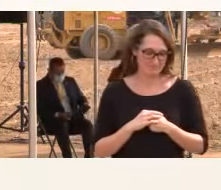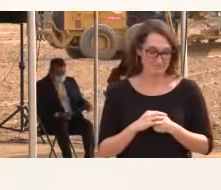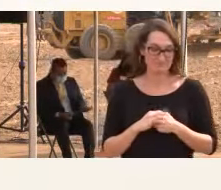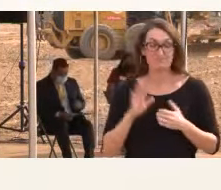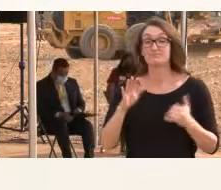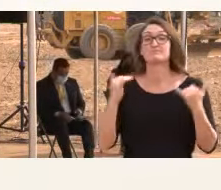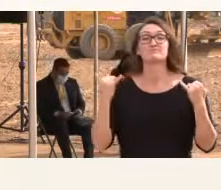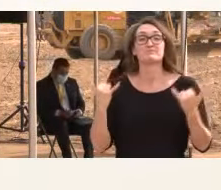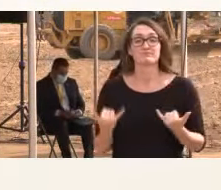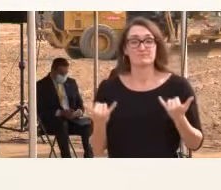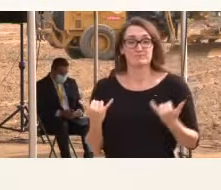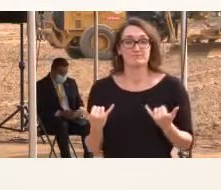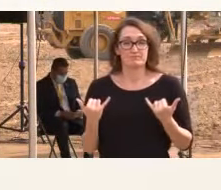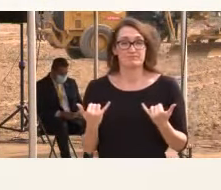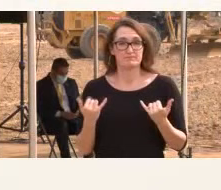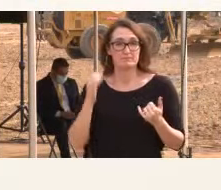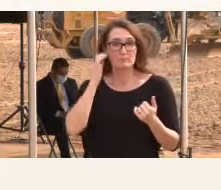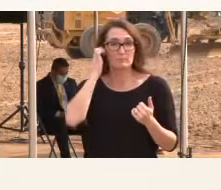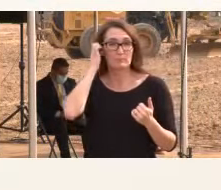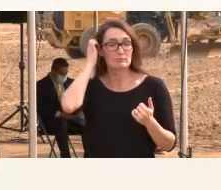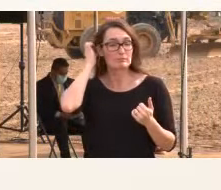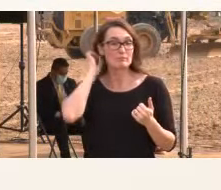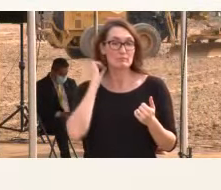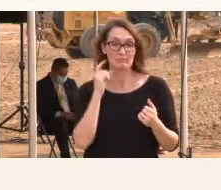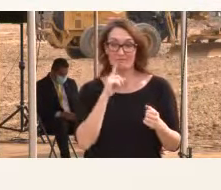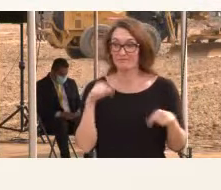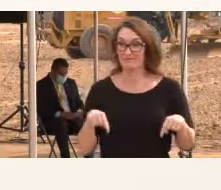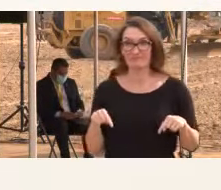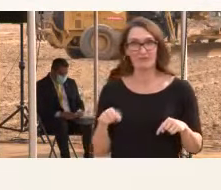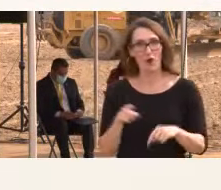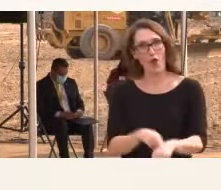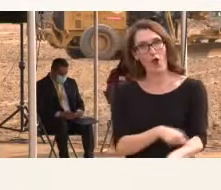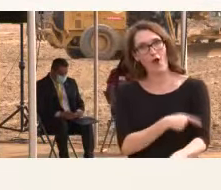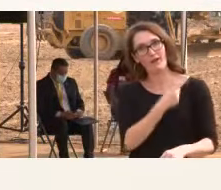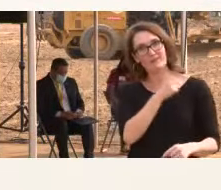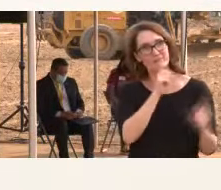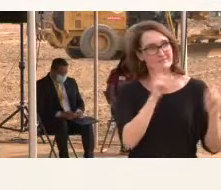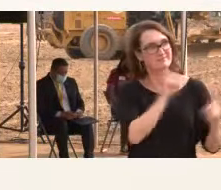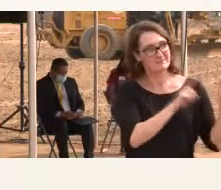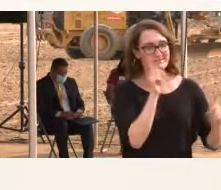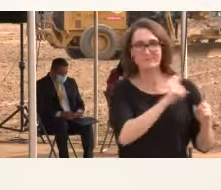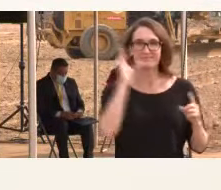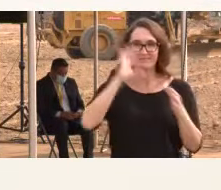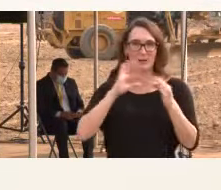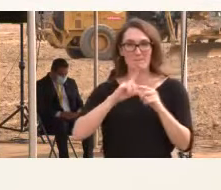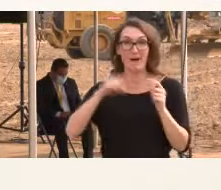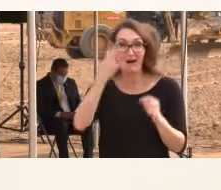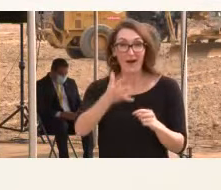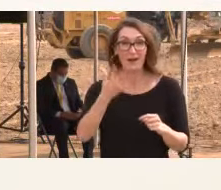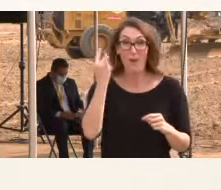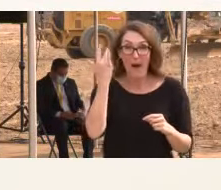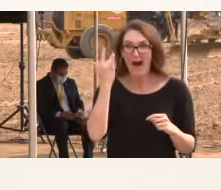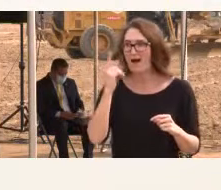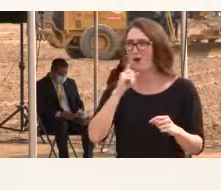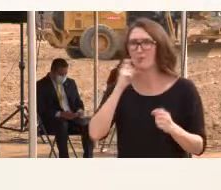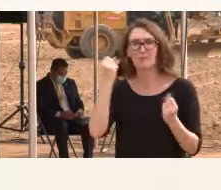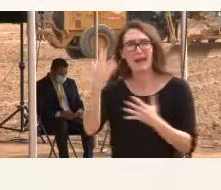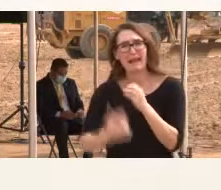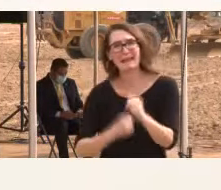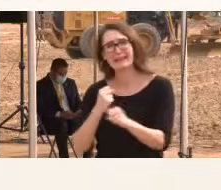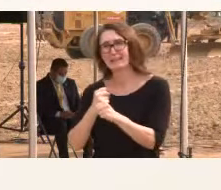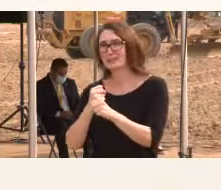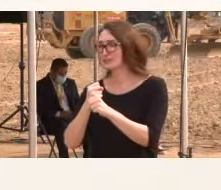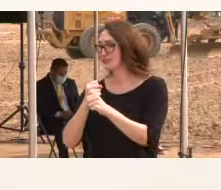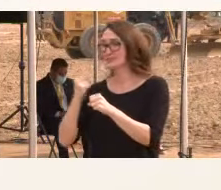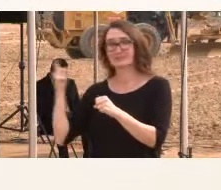now, you know, this has been a long event, but this has been an event decades in the making, so I'm going to ask for a little